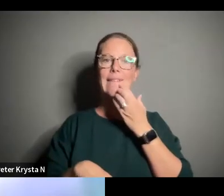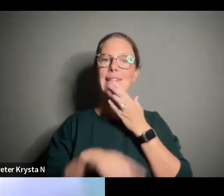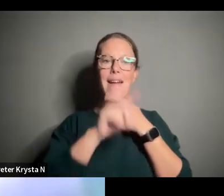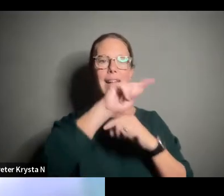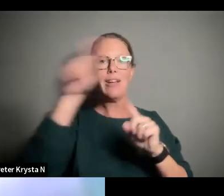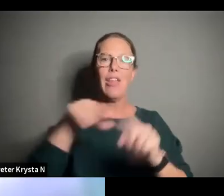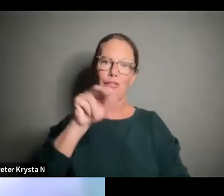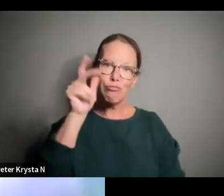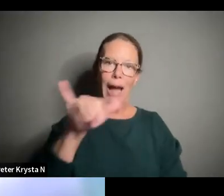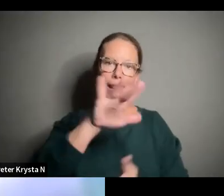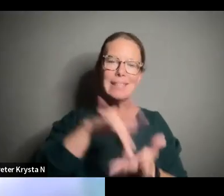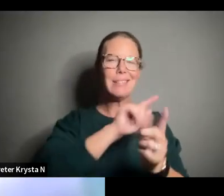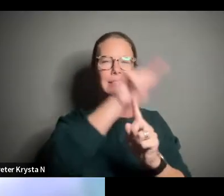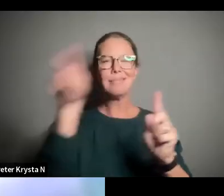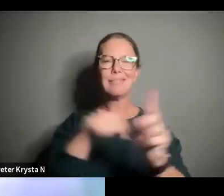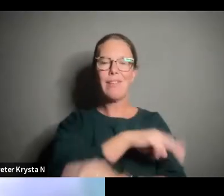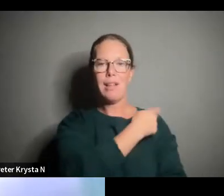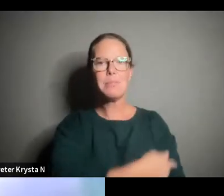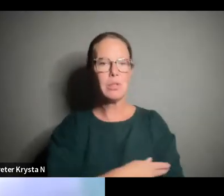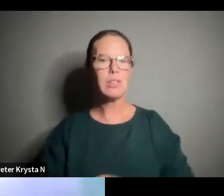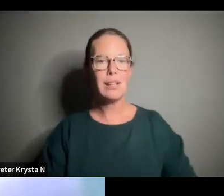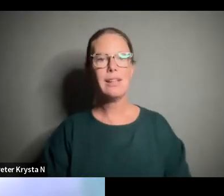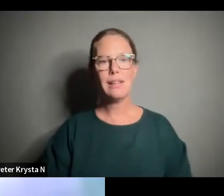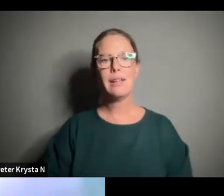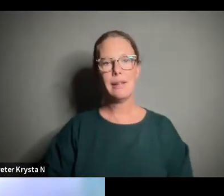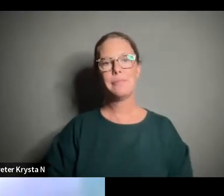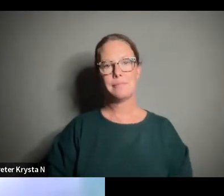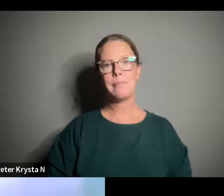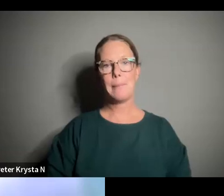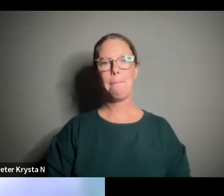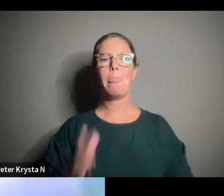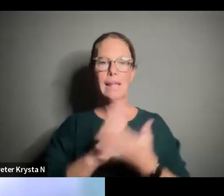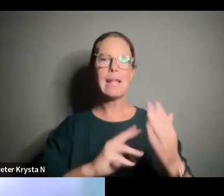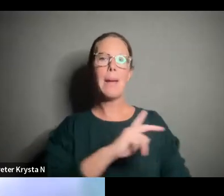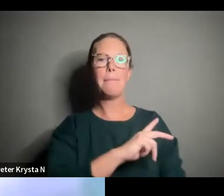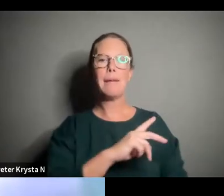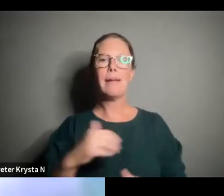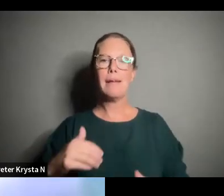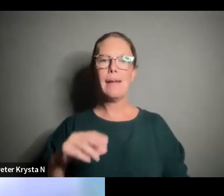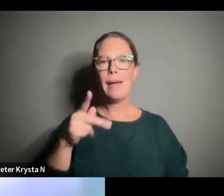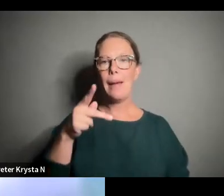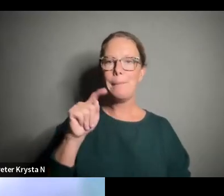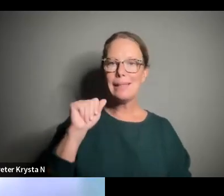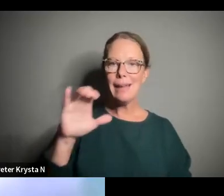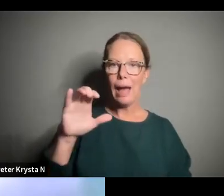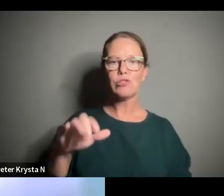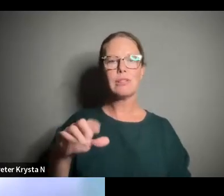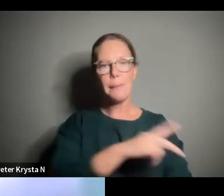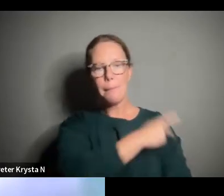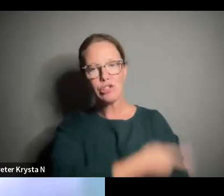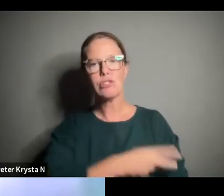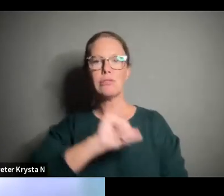Riley Center. And actually, we're utilizing this in some pediatric patients going to Johns Hopkins Pediatric